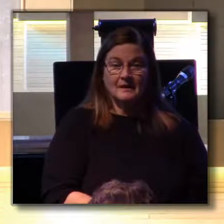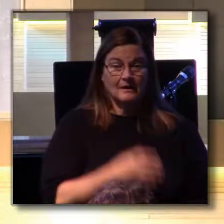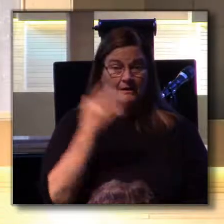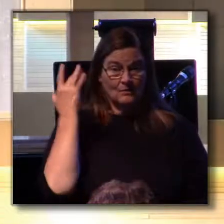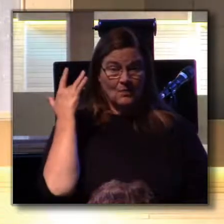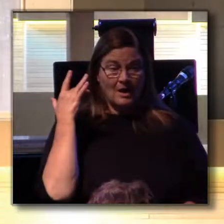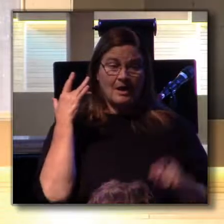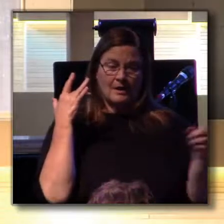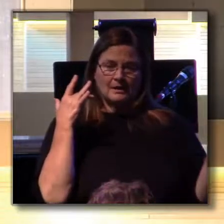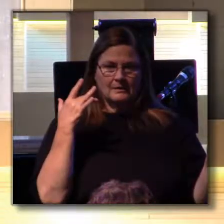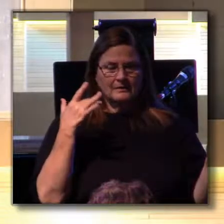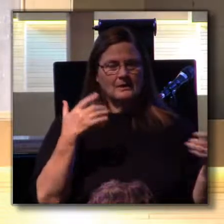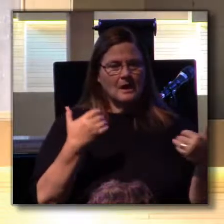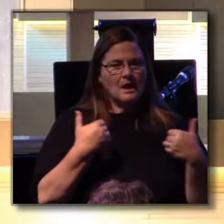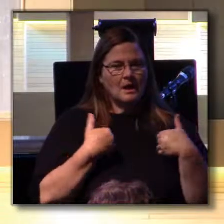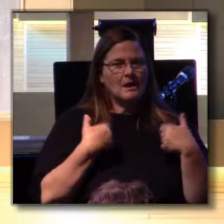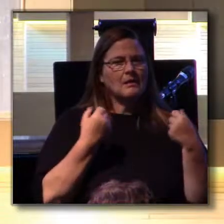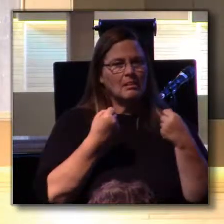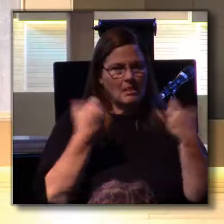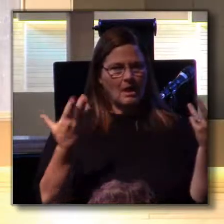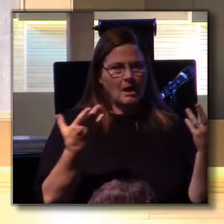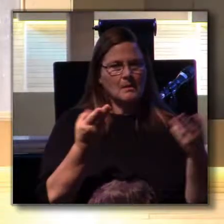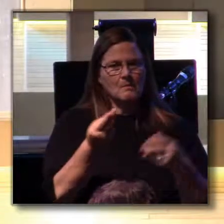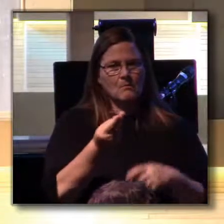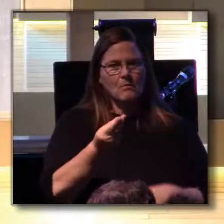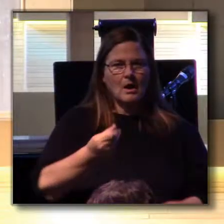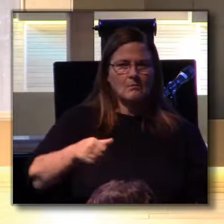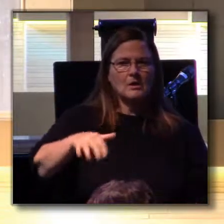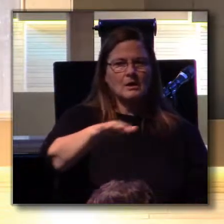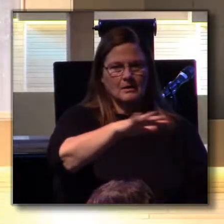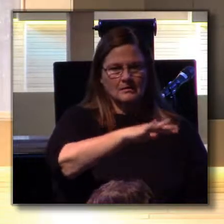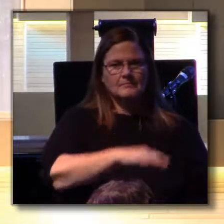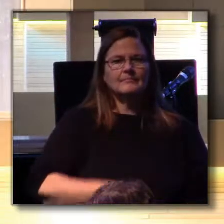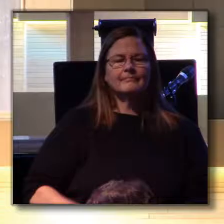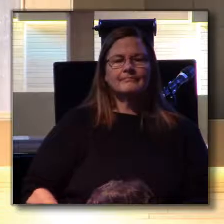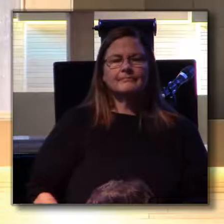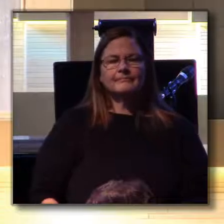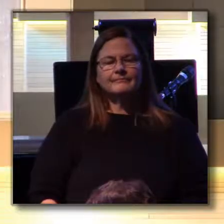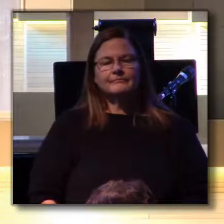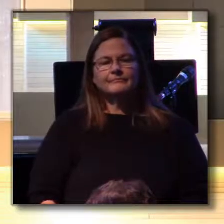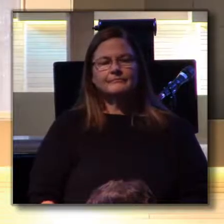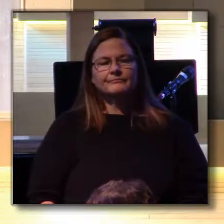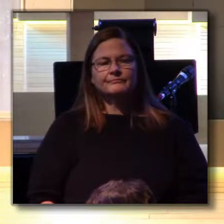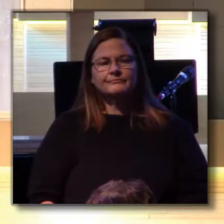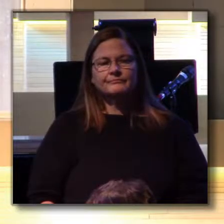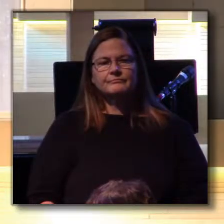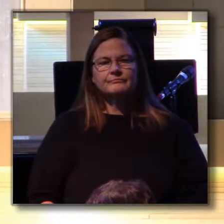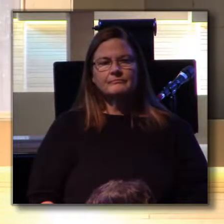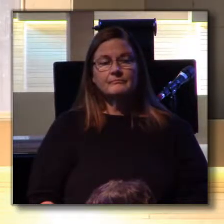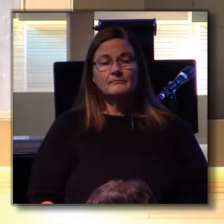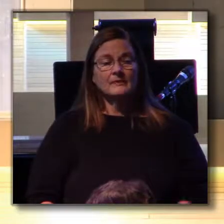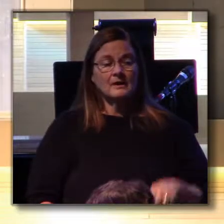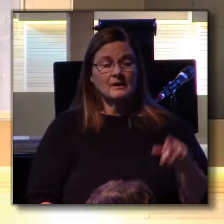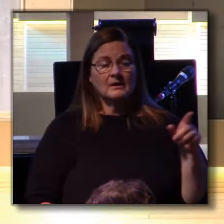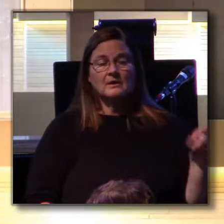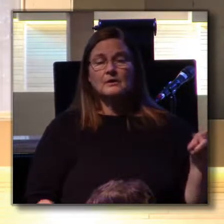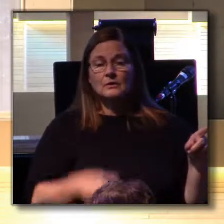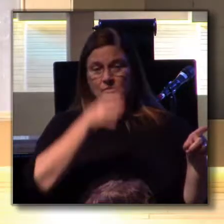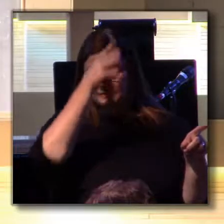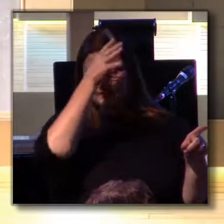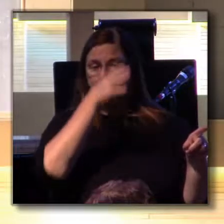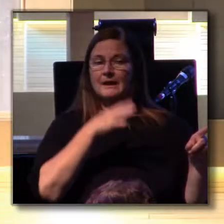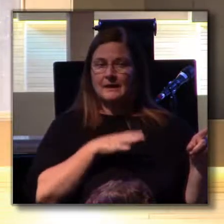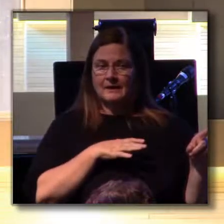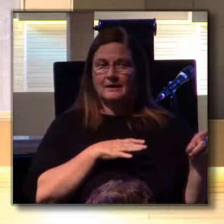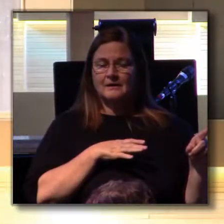owned much property. Much property. And so here is a man who, in the eyes of the community,